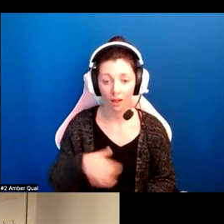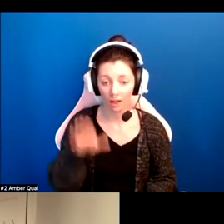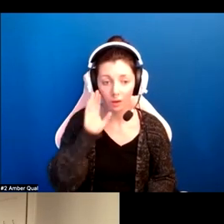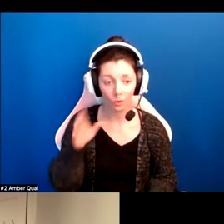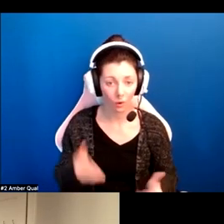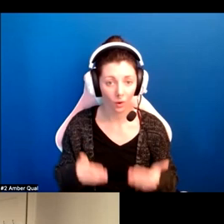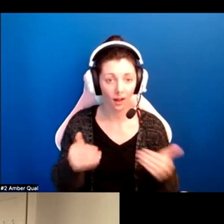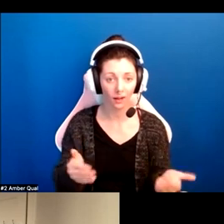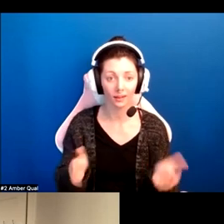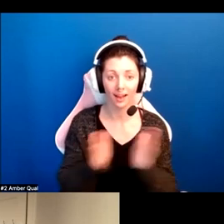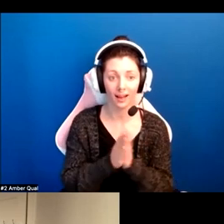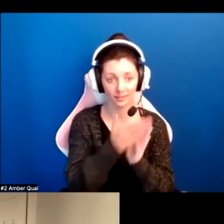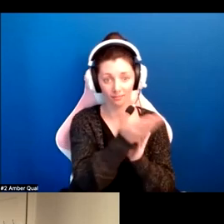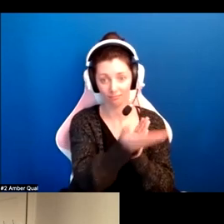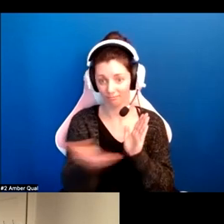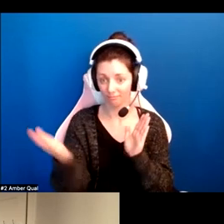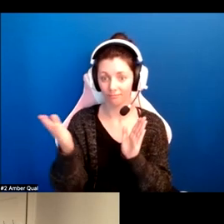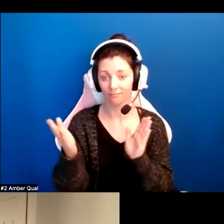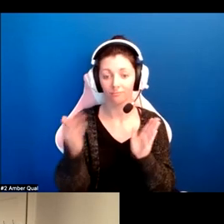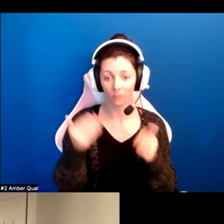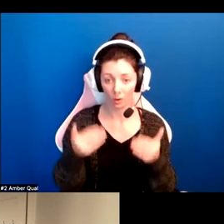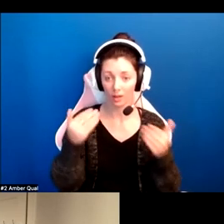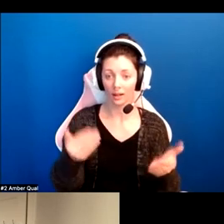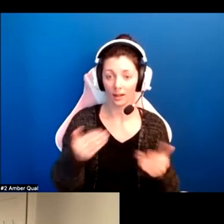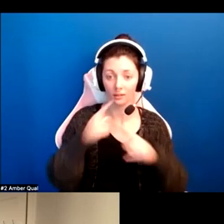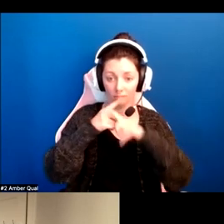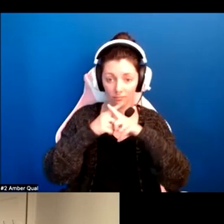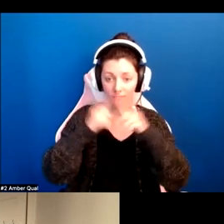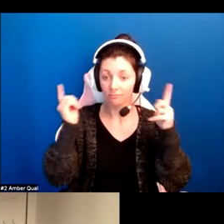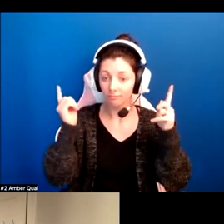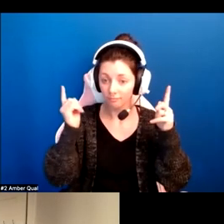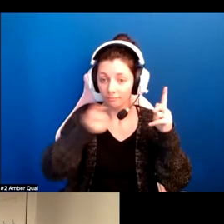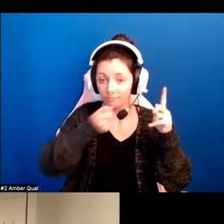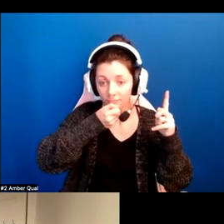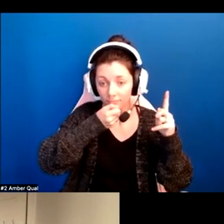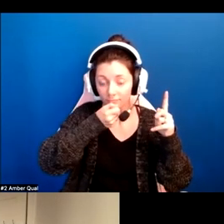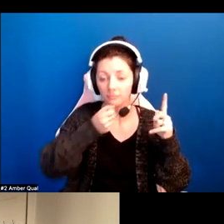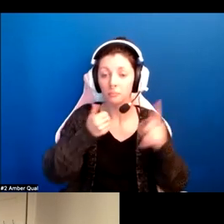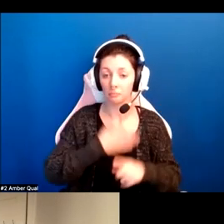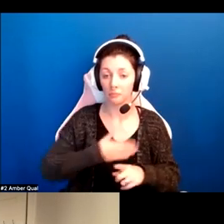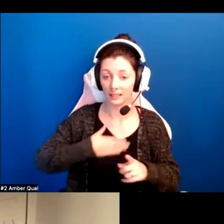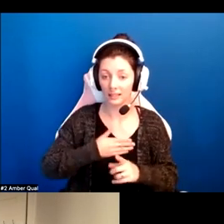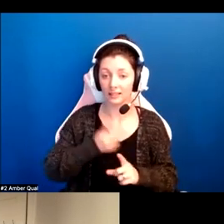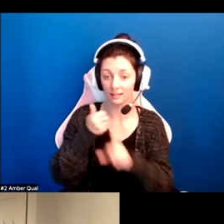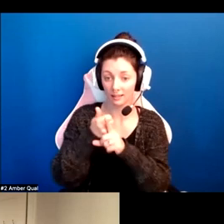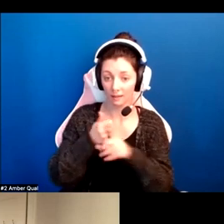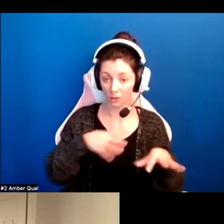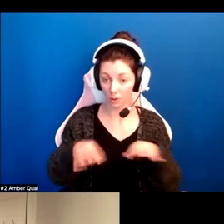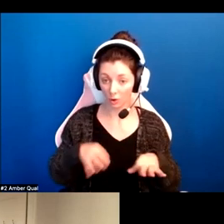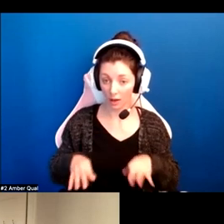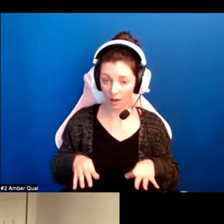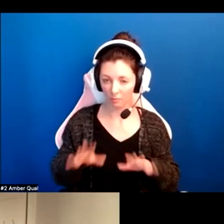each of you as you go to unmute and self-describe, etc. Thank you.